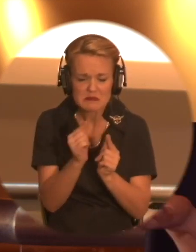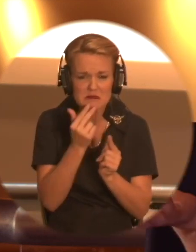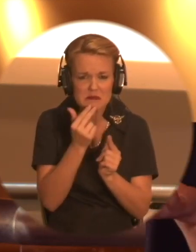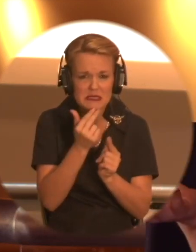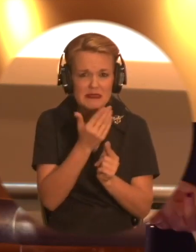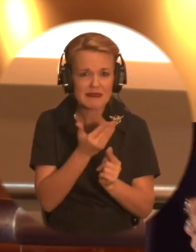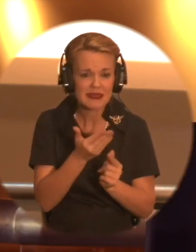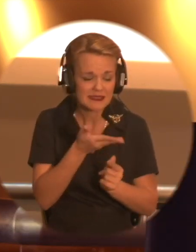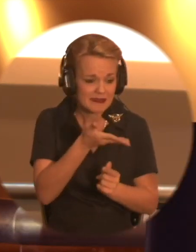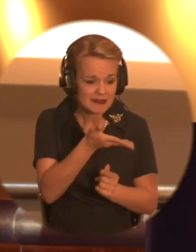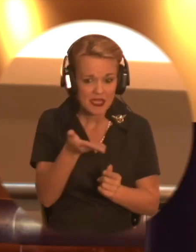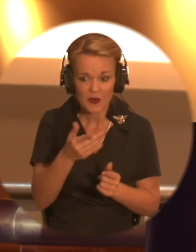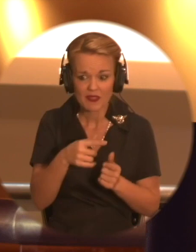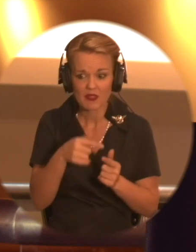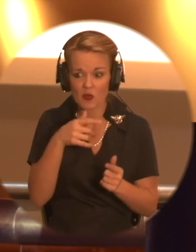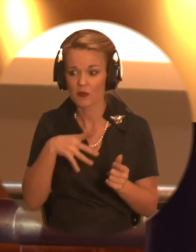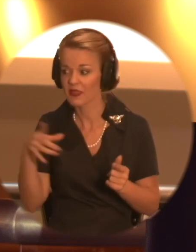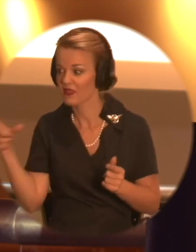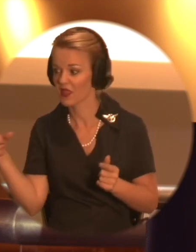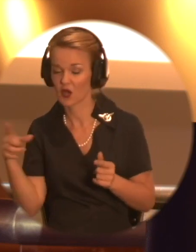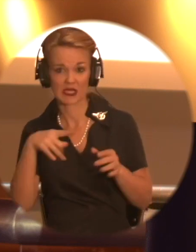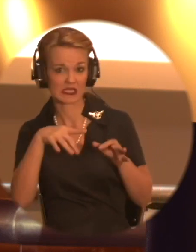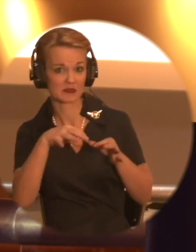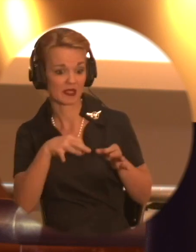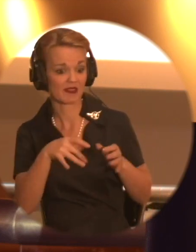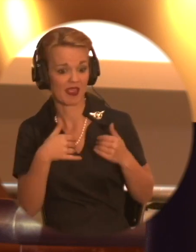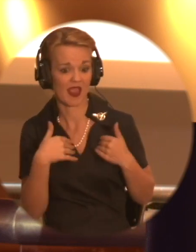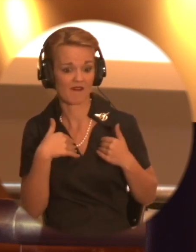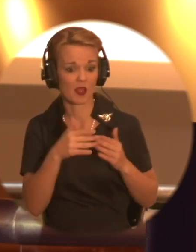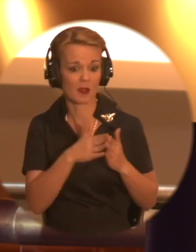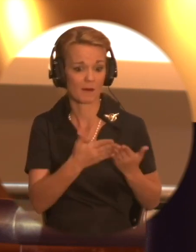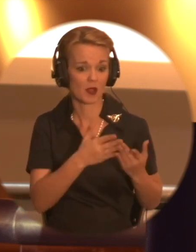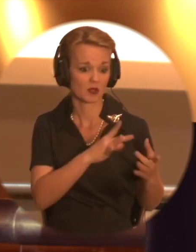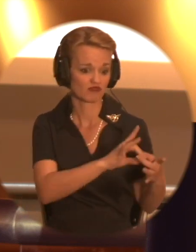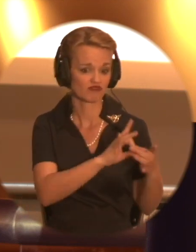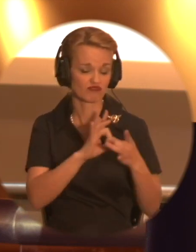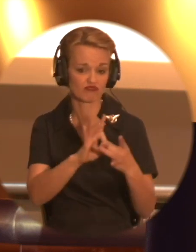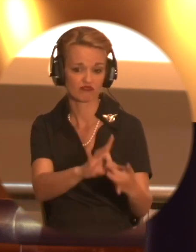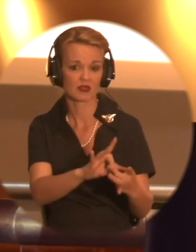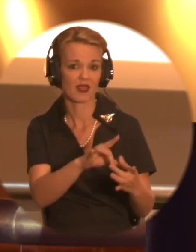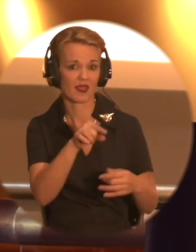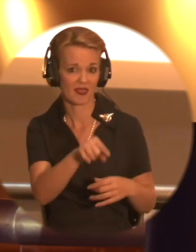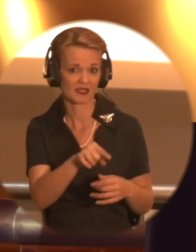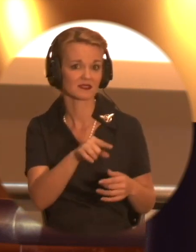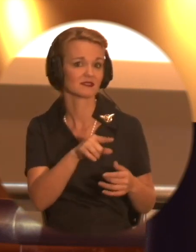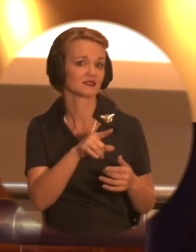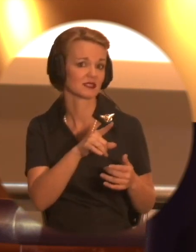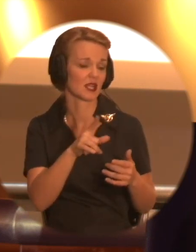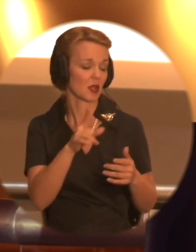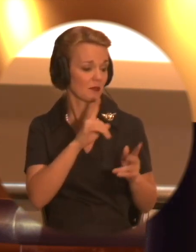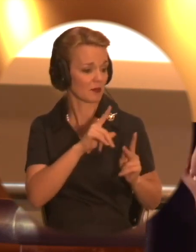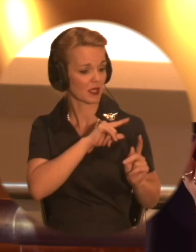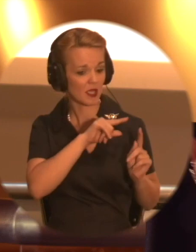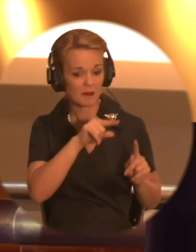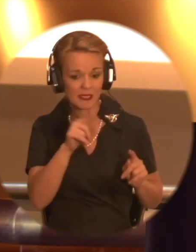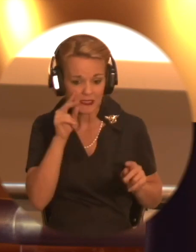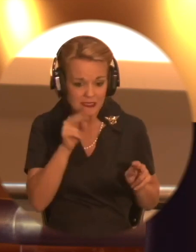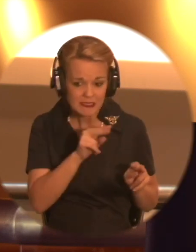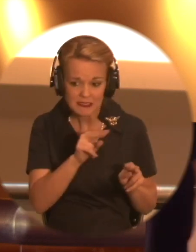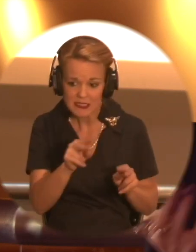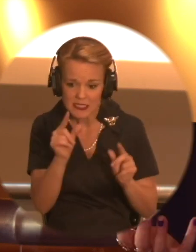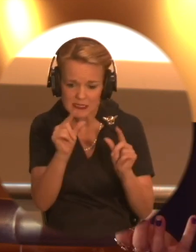the woman who was sitting at the desk said, well, there's actually a book series. Somebody came in and was inspired to write a bunch of novels about this and finding out about this